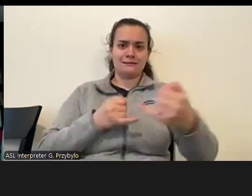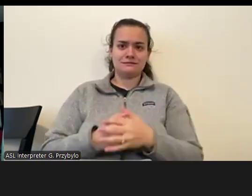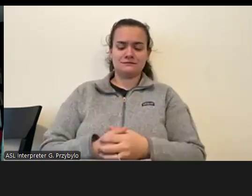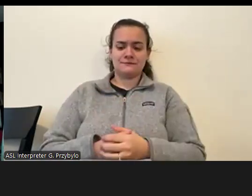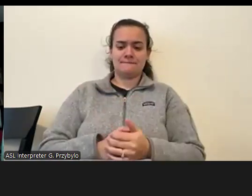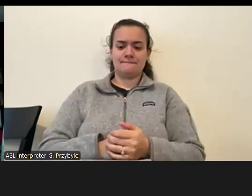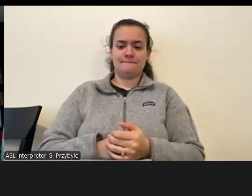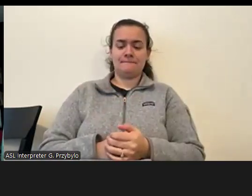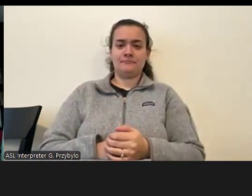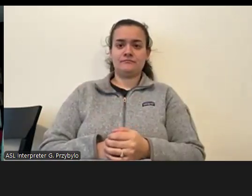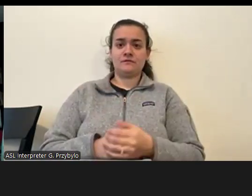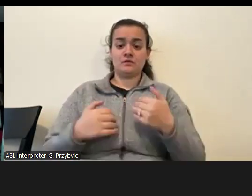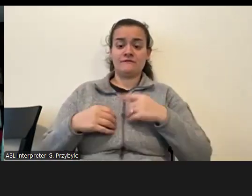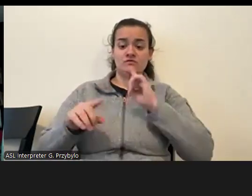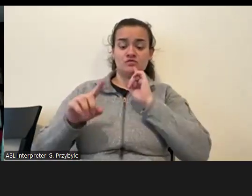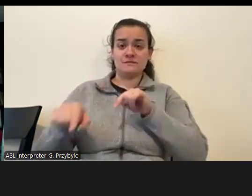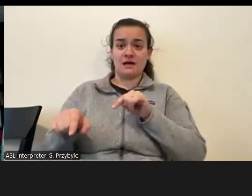You have your response